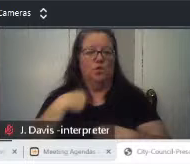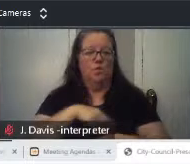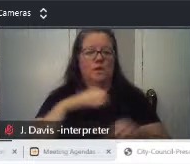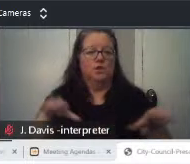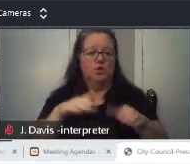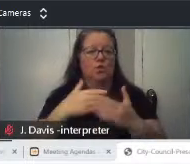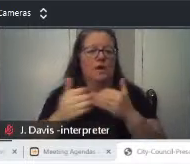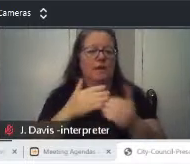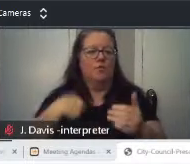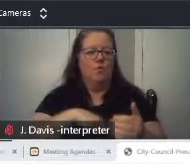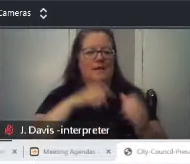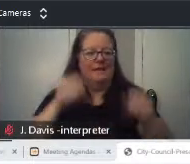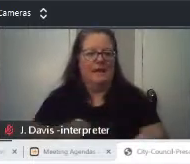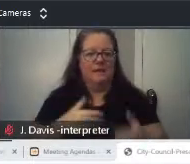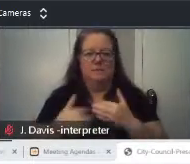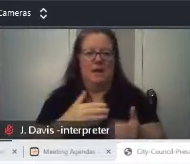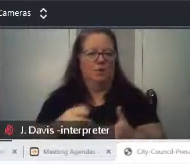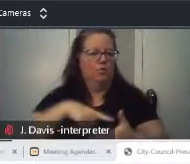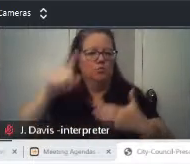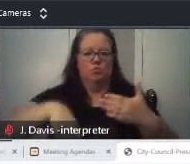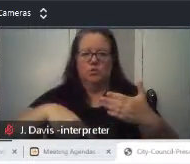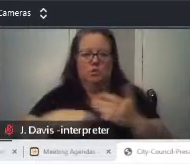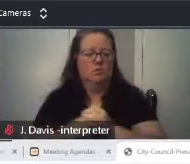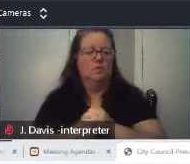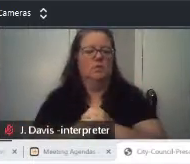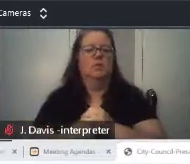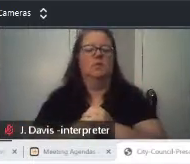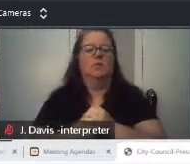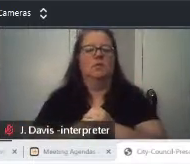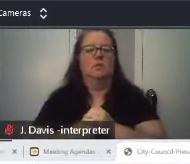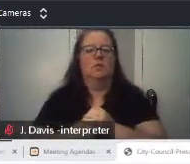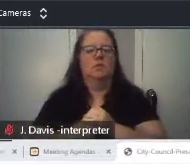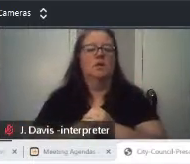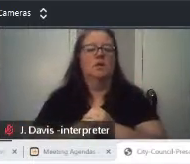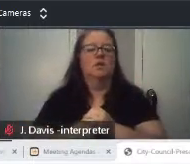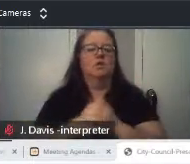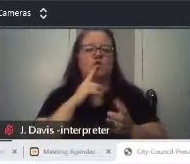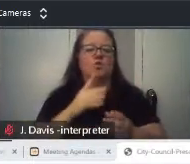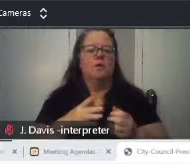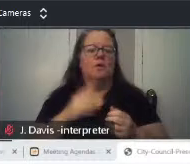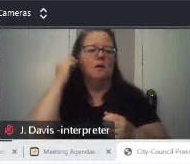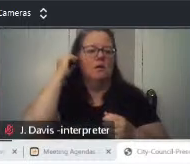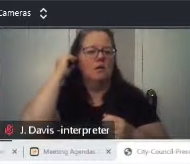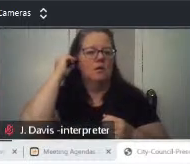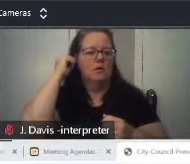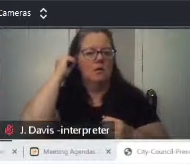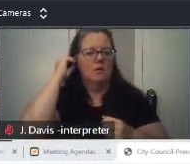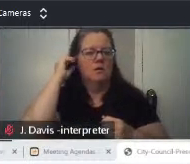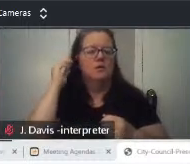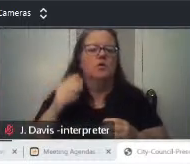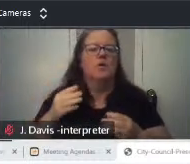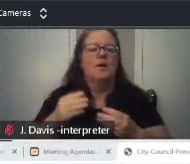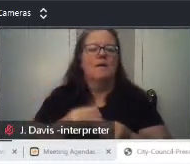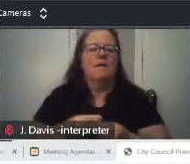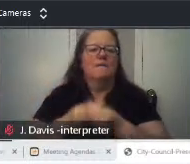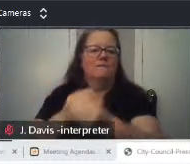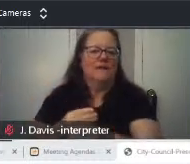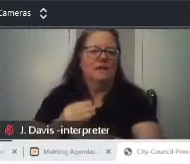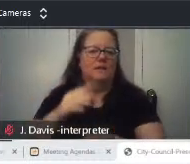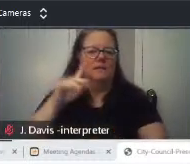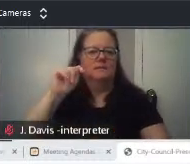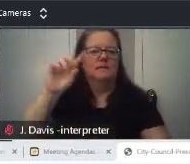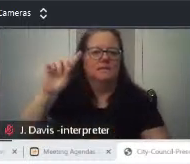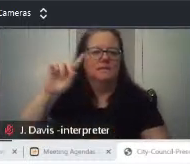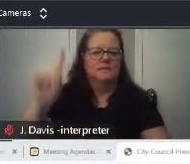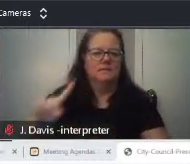matter what the end result is of form and function, to feed the meter for the TDZ, then yes, we need to do this, because